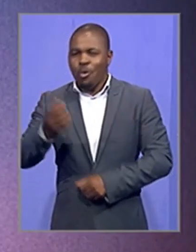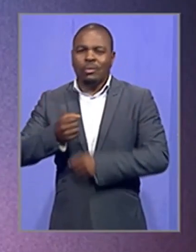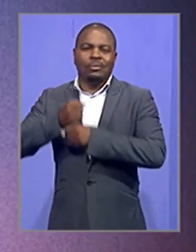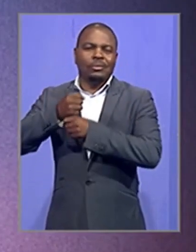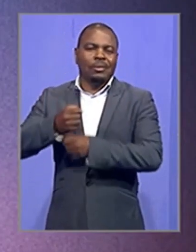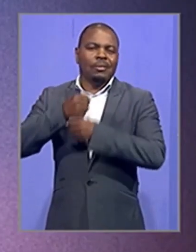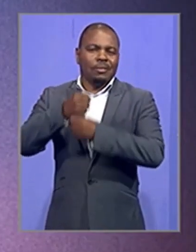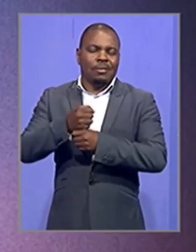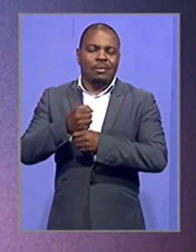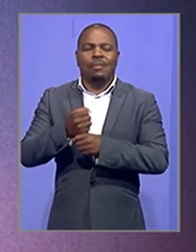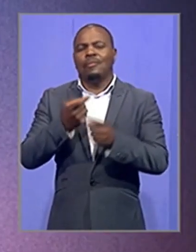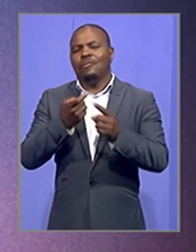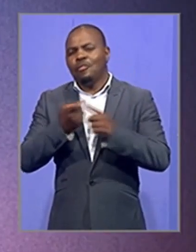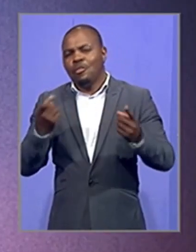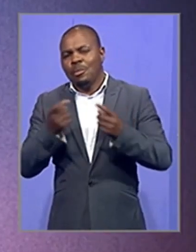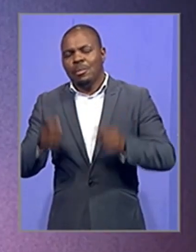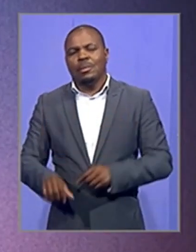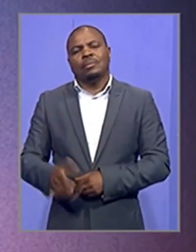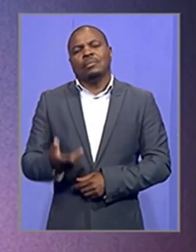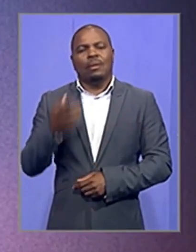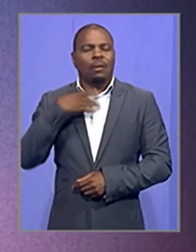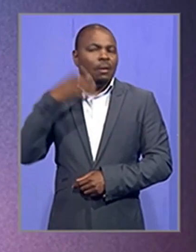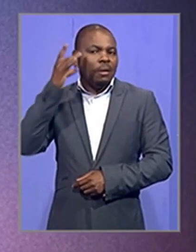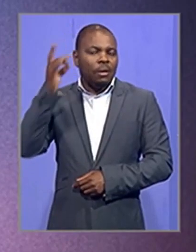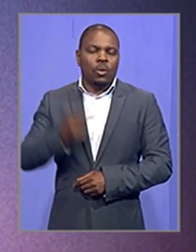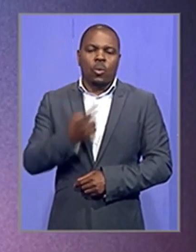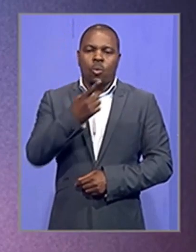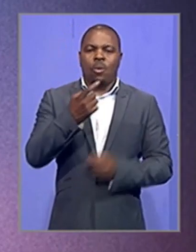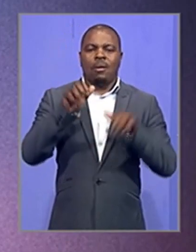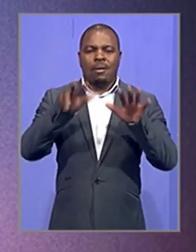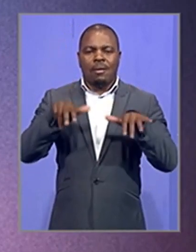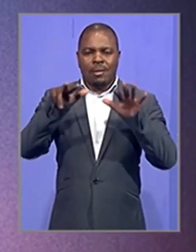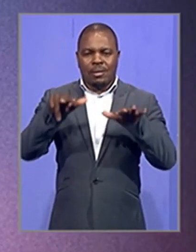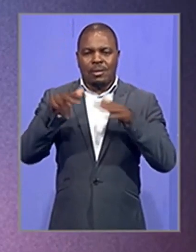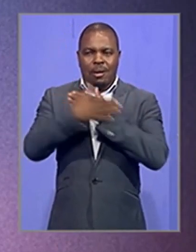delegates who come from, as I heard, 118 countries,